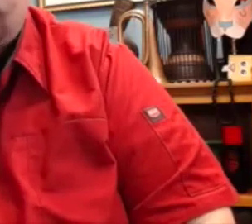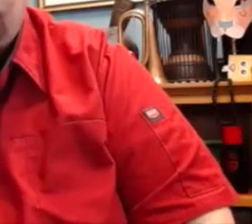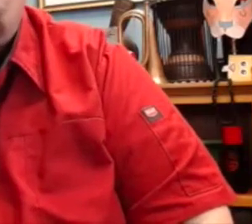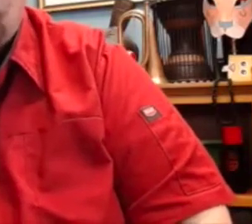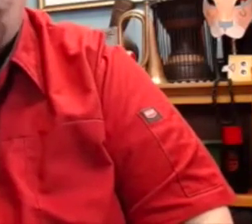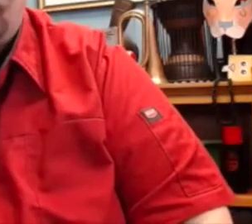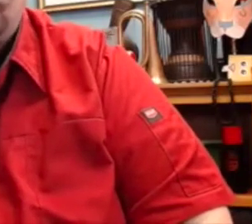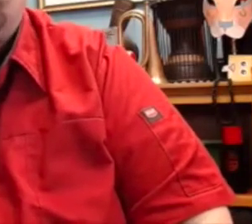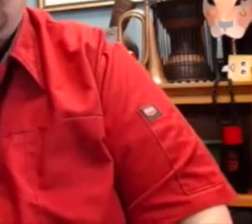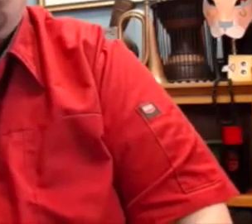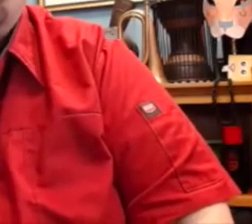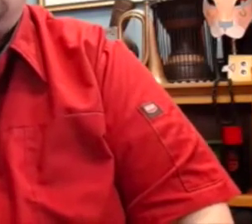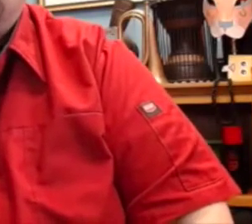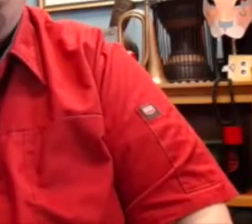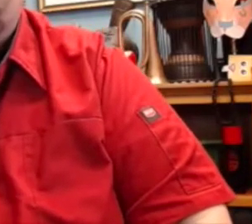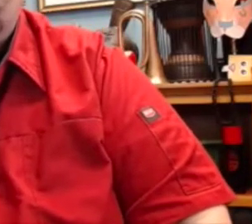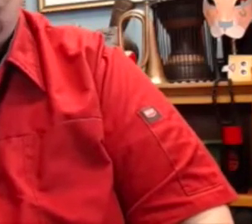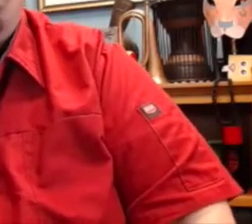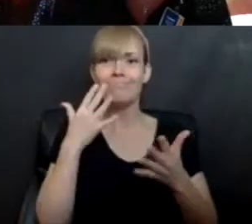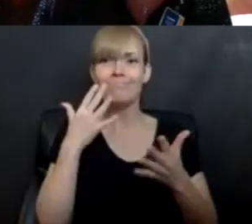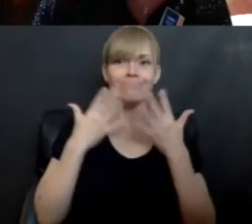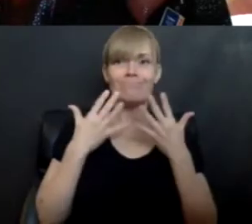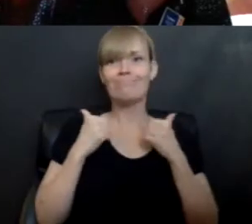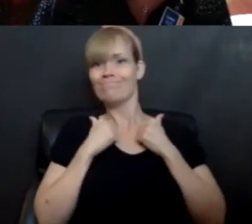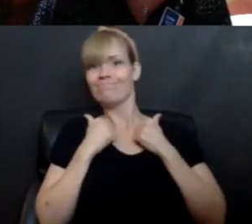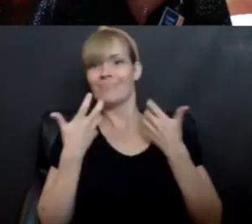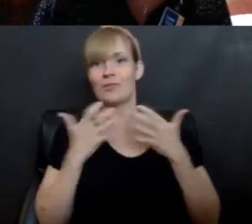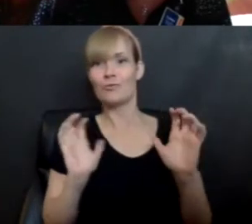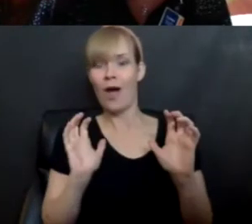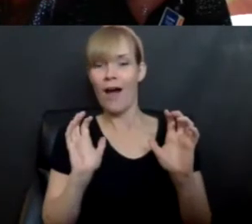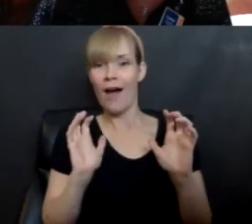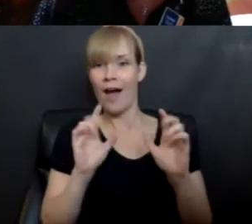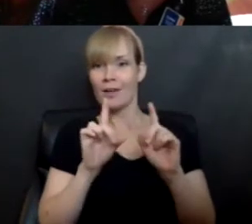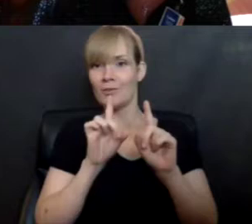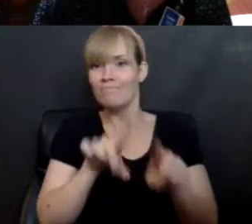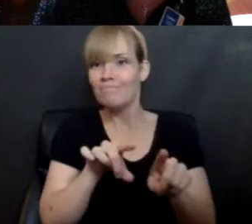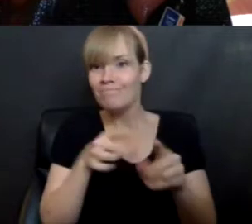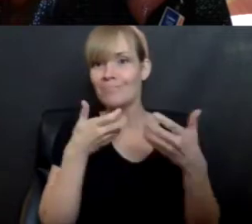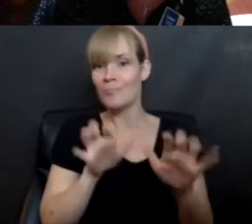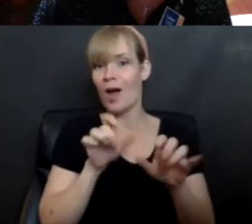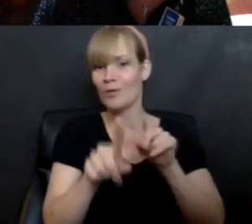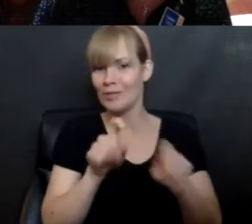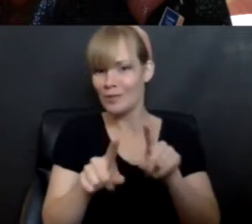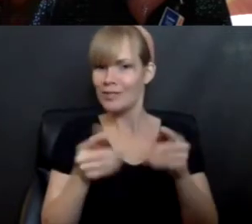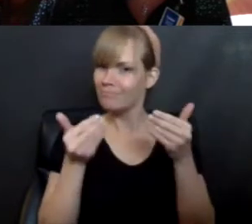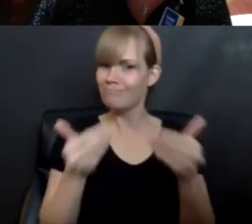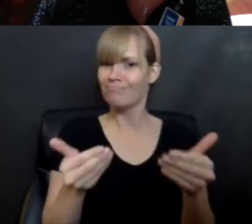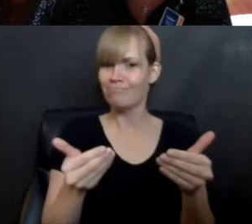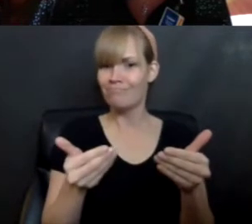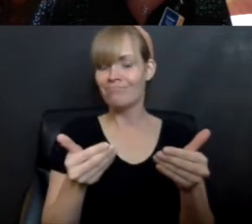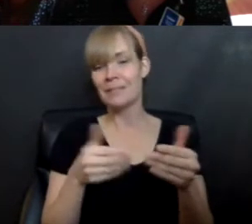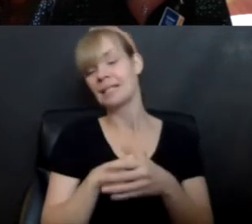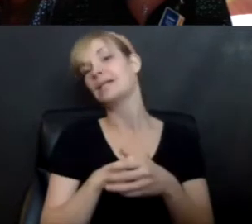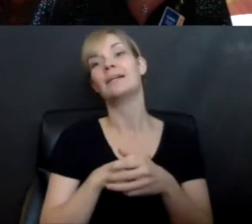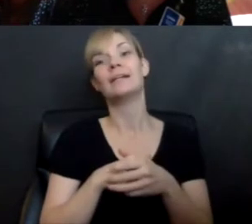of you not to be shy and not be intimidated by the wall of silence that sometimes happens at these Zoom presentations.